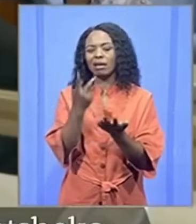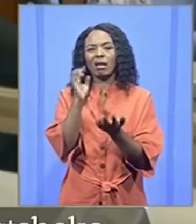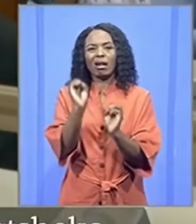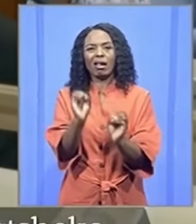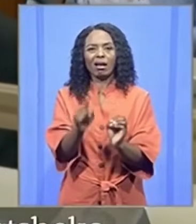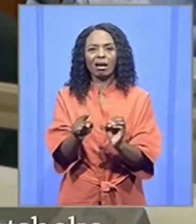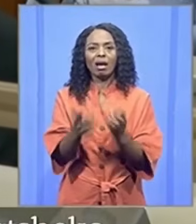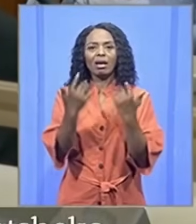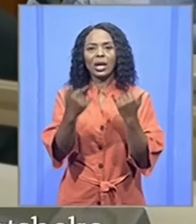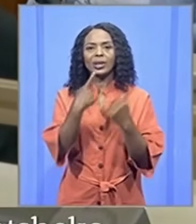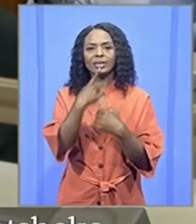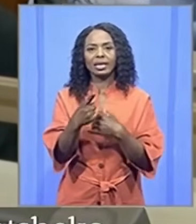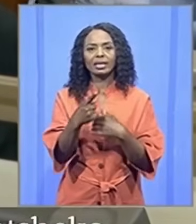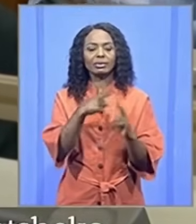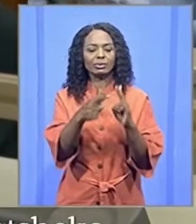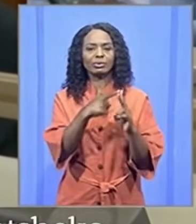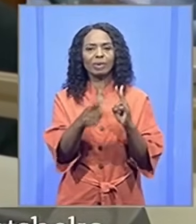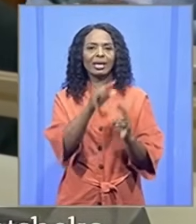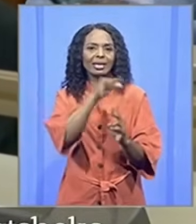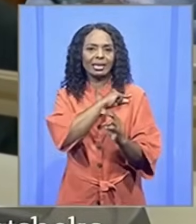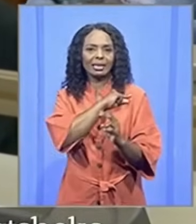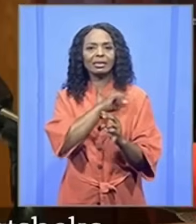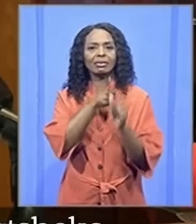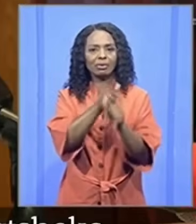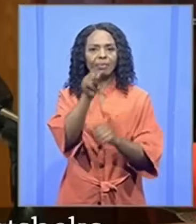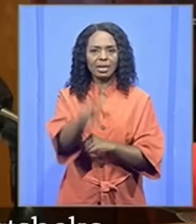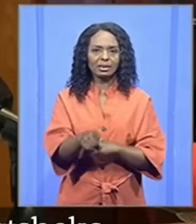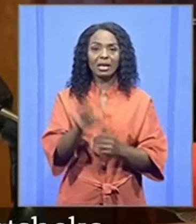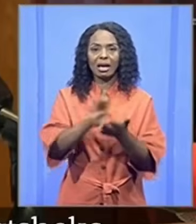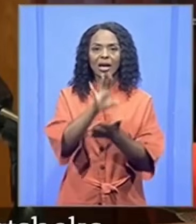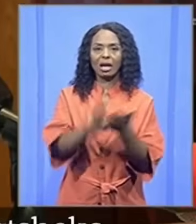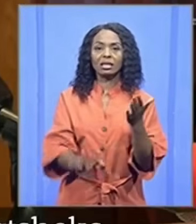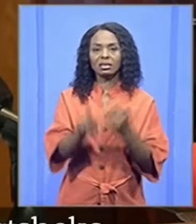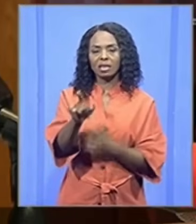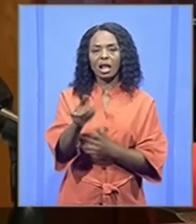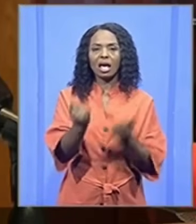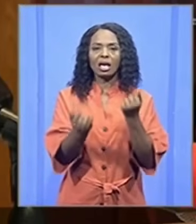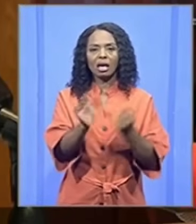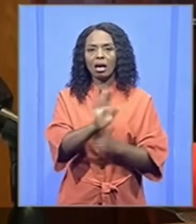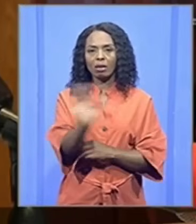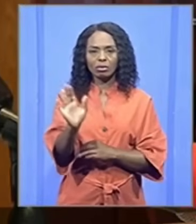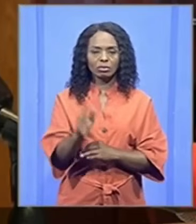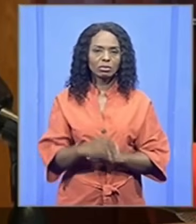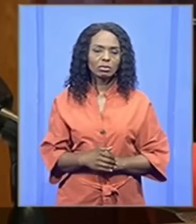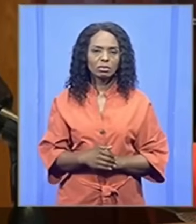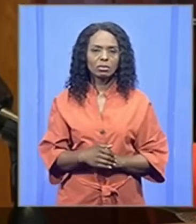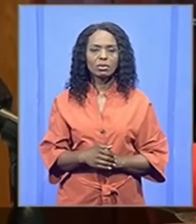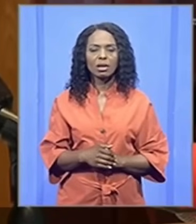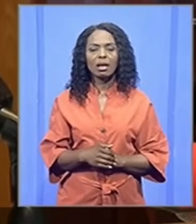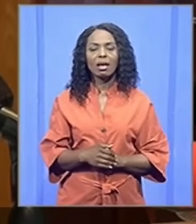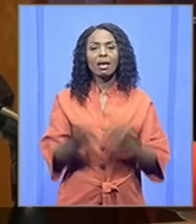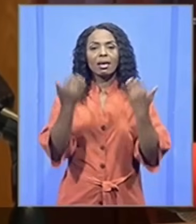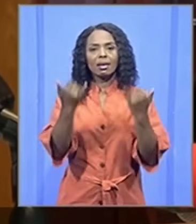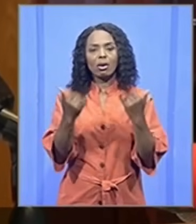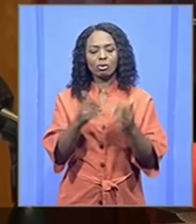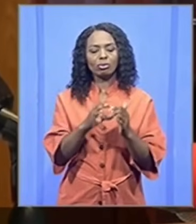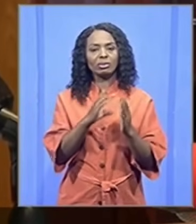fa balatofadiwa ba na le molato o ba tshwanetseng go araba. The application for discharge in terms of